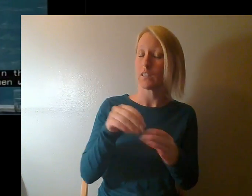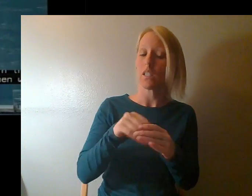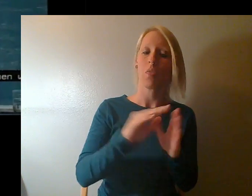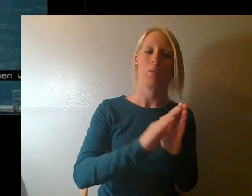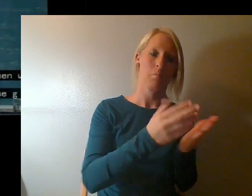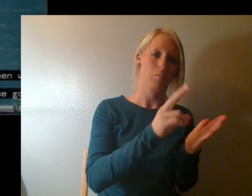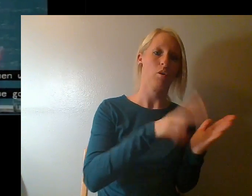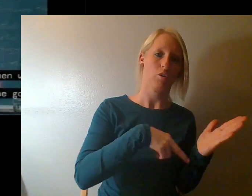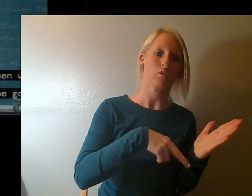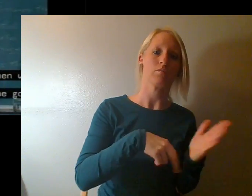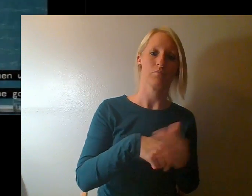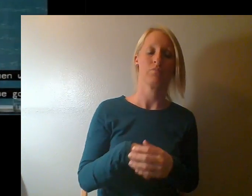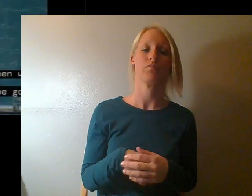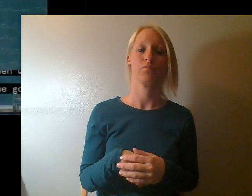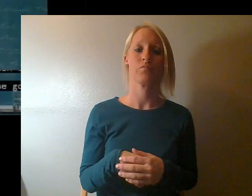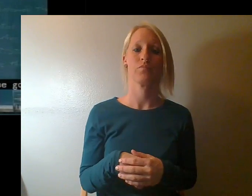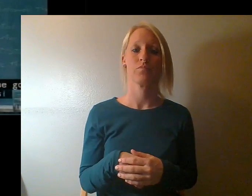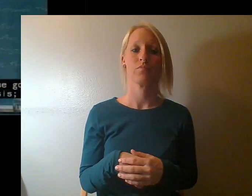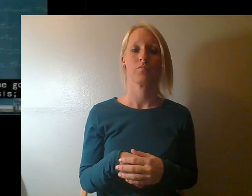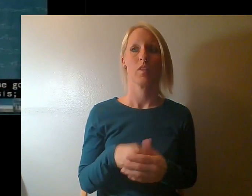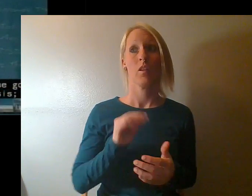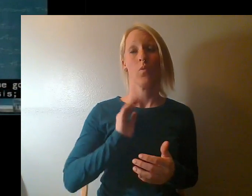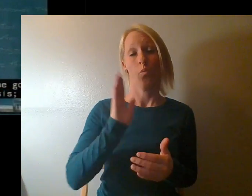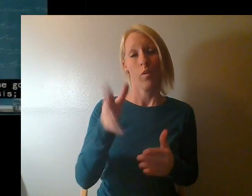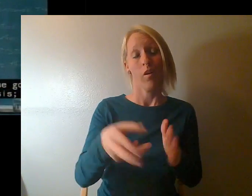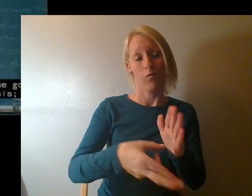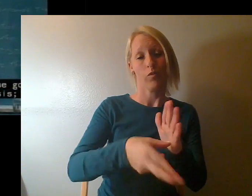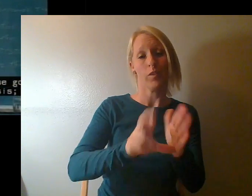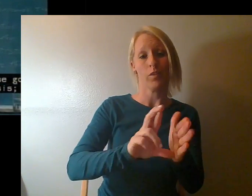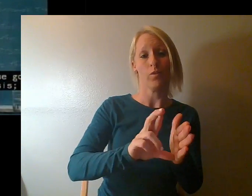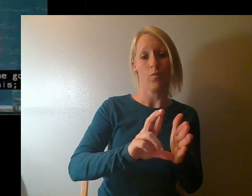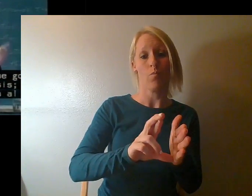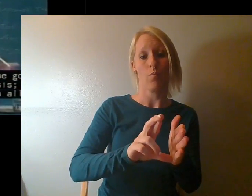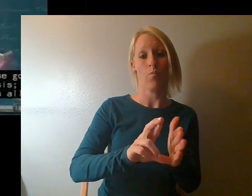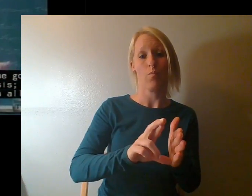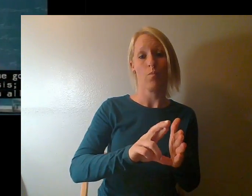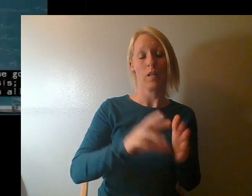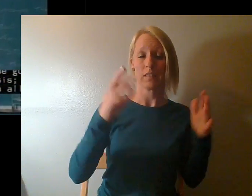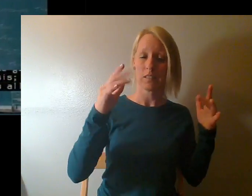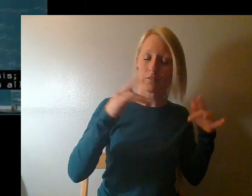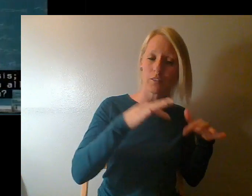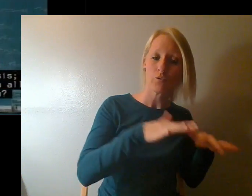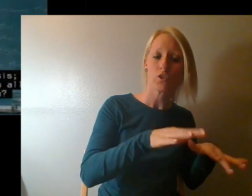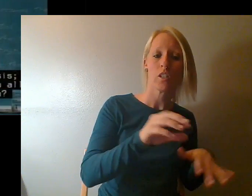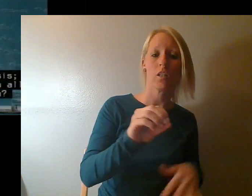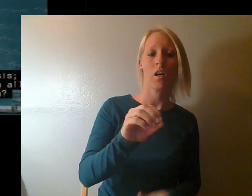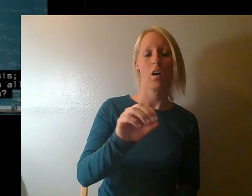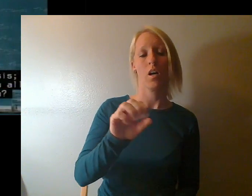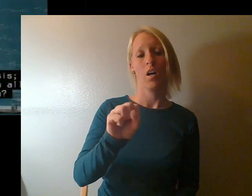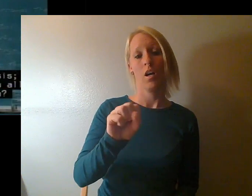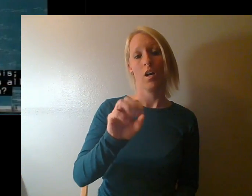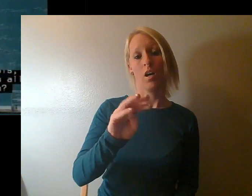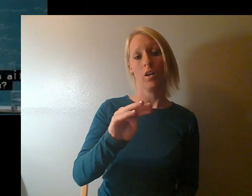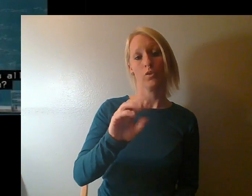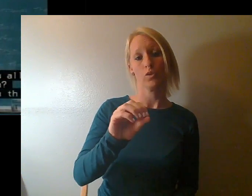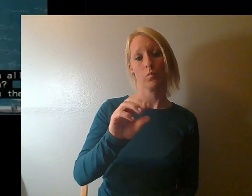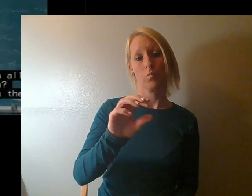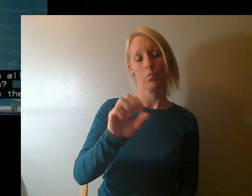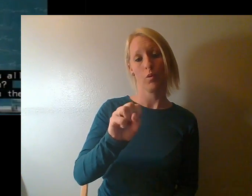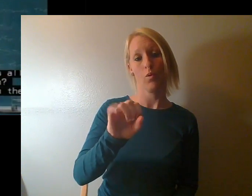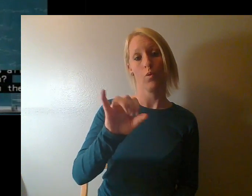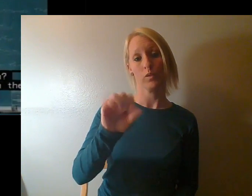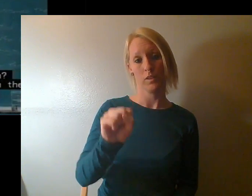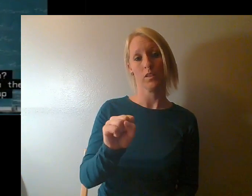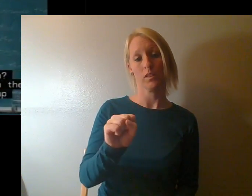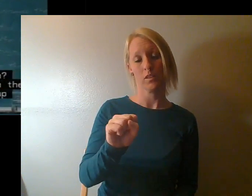Remember I told you, after we go through diffusion and osmosis, we will sit down and review all the parts of the cell again. When we do that review with